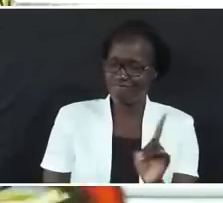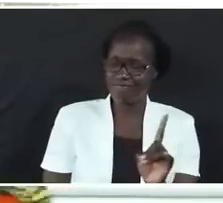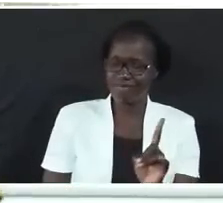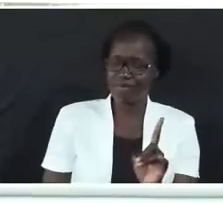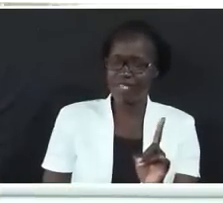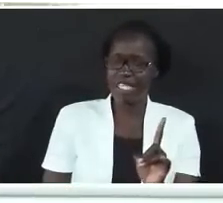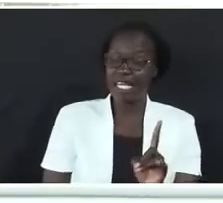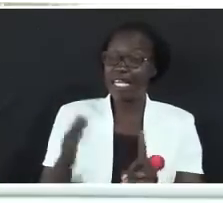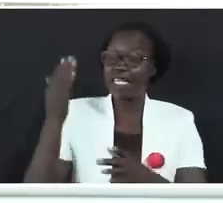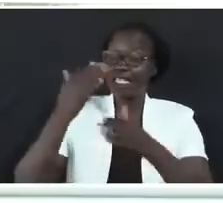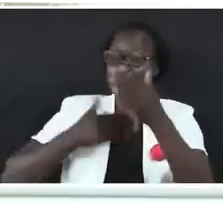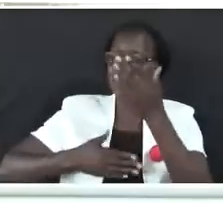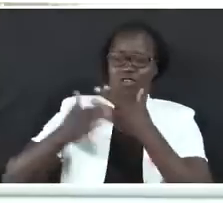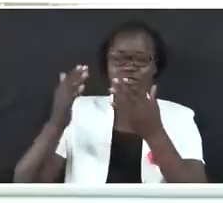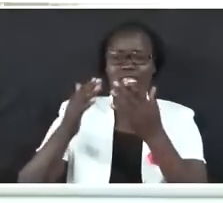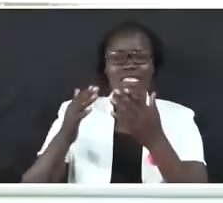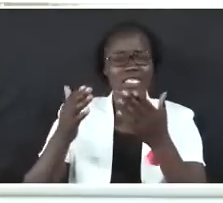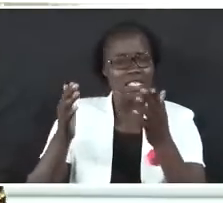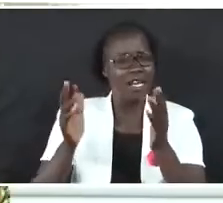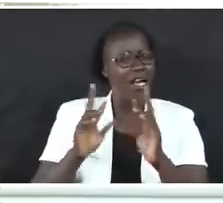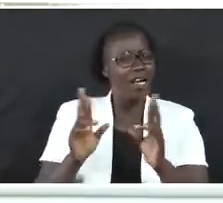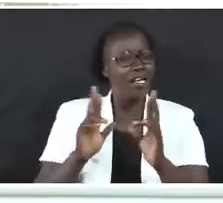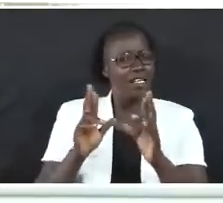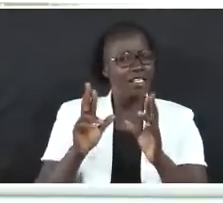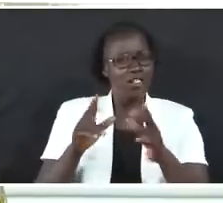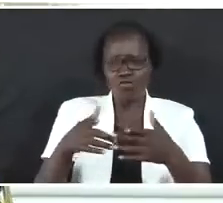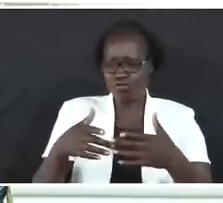The university was unwilling to let him go